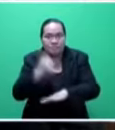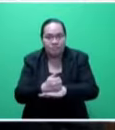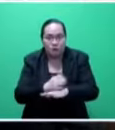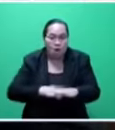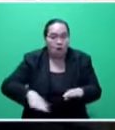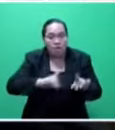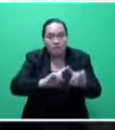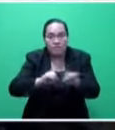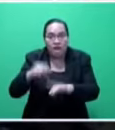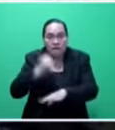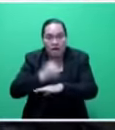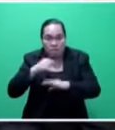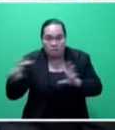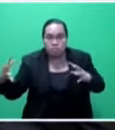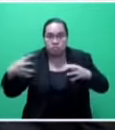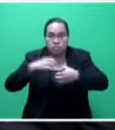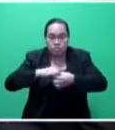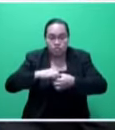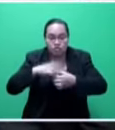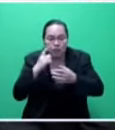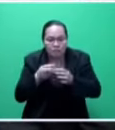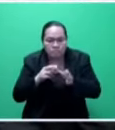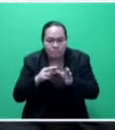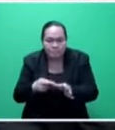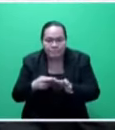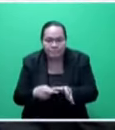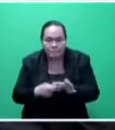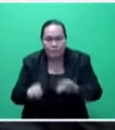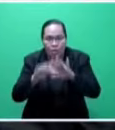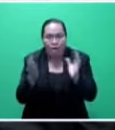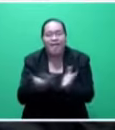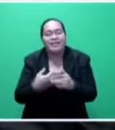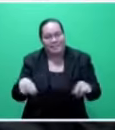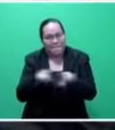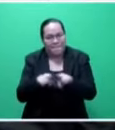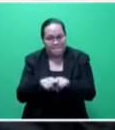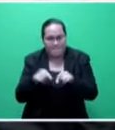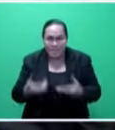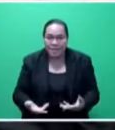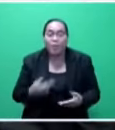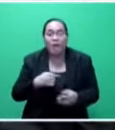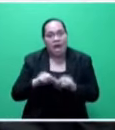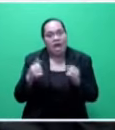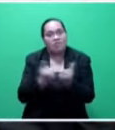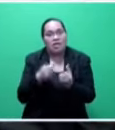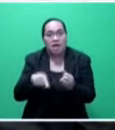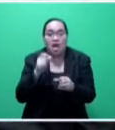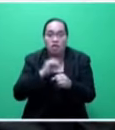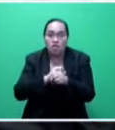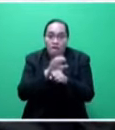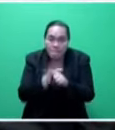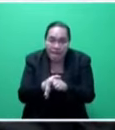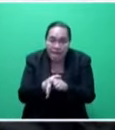work together to try to address the issues of the world. That's the same sort of thing that's happening here. We agree entirely with the fact that COVID-19